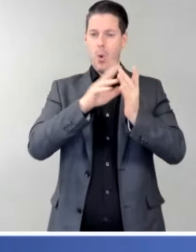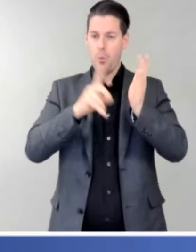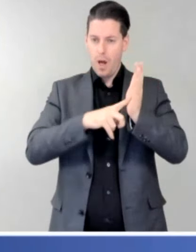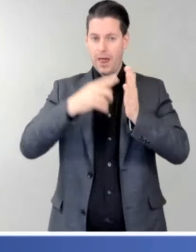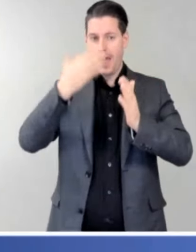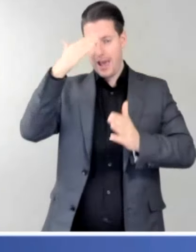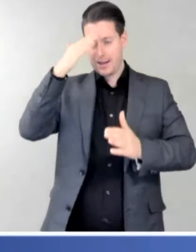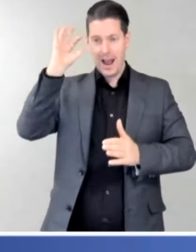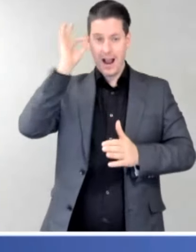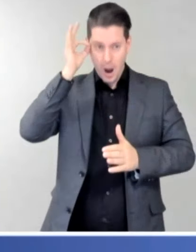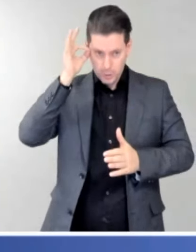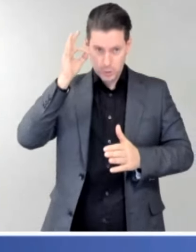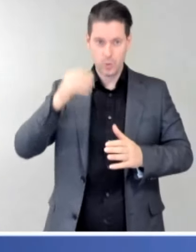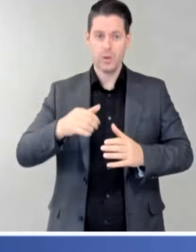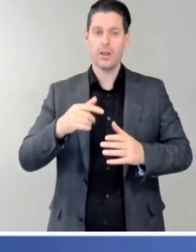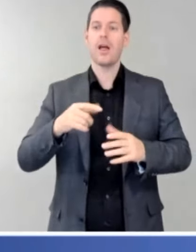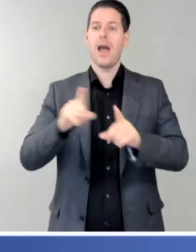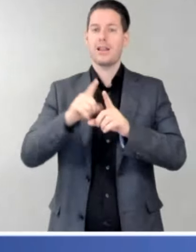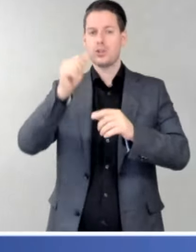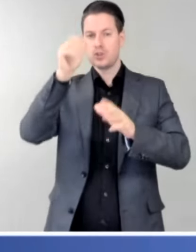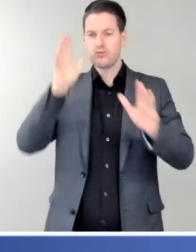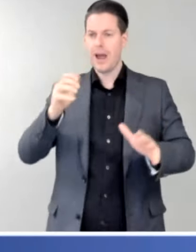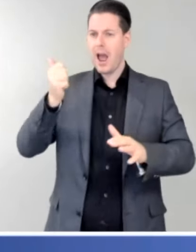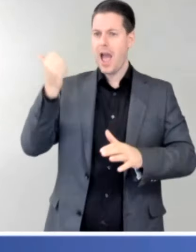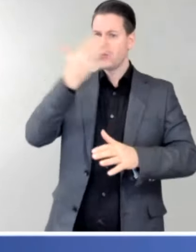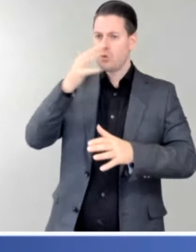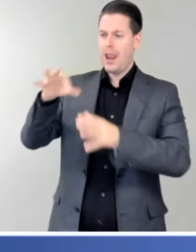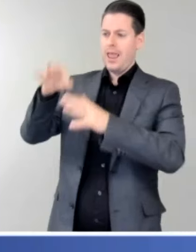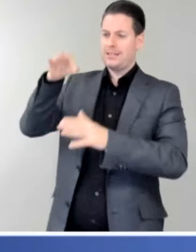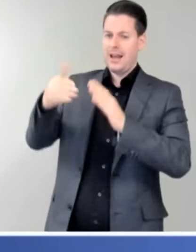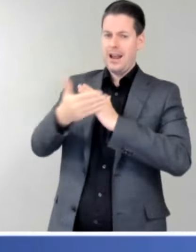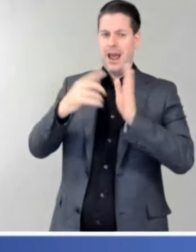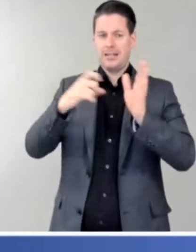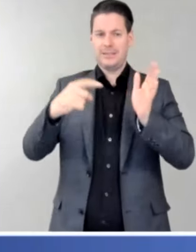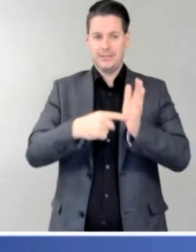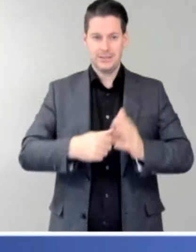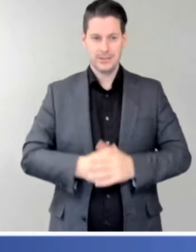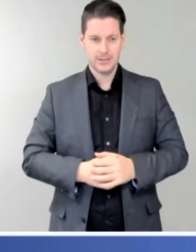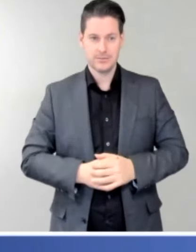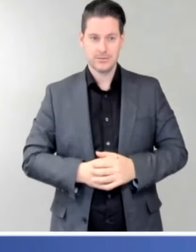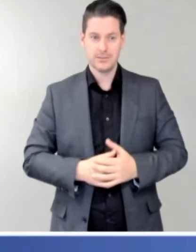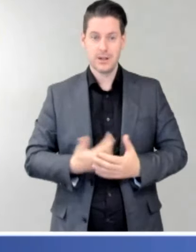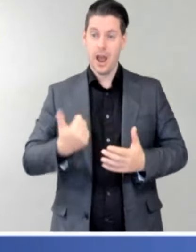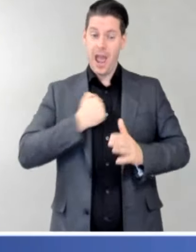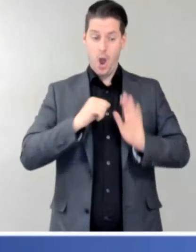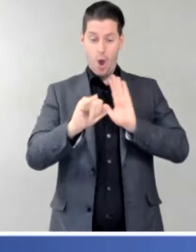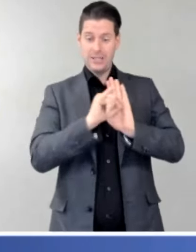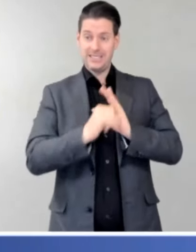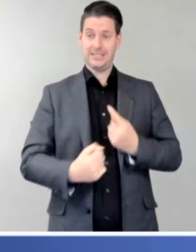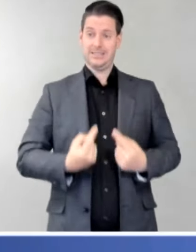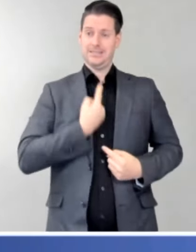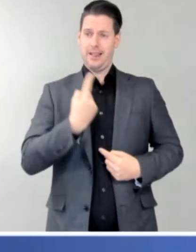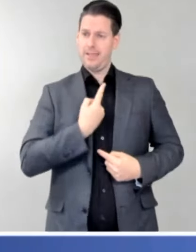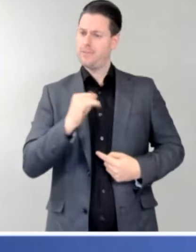Islander elected body of the ACT. It is important for you to understand and acknowledge, for our identity is a collective identity. There are other Indigenous